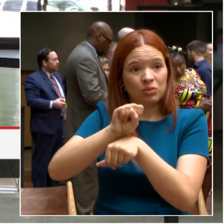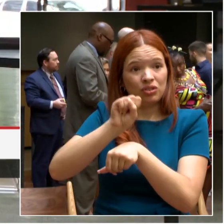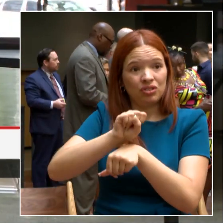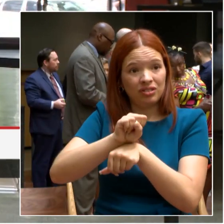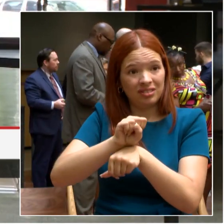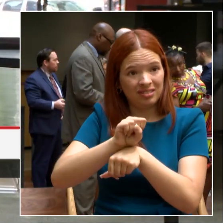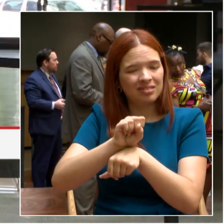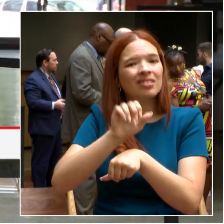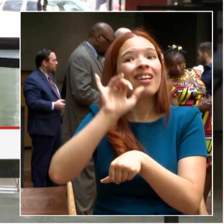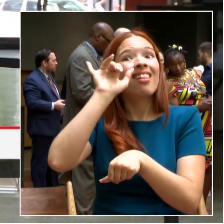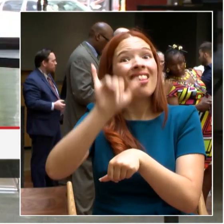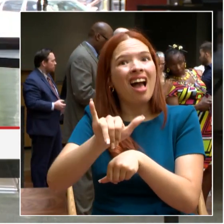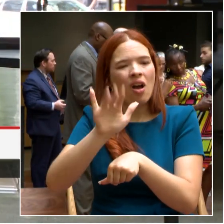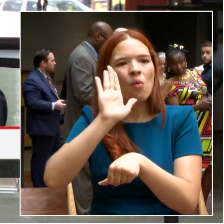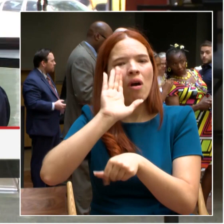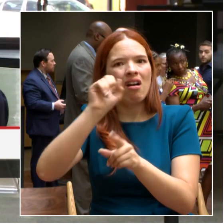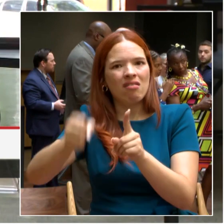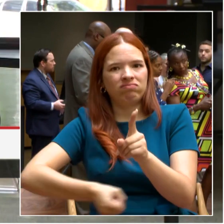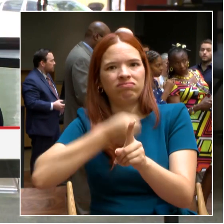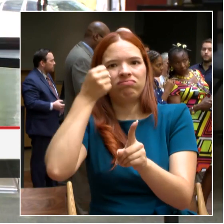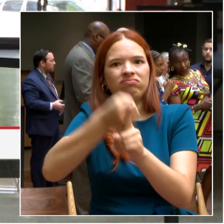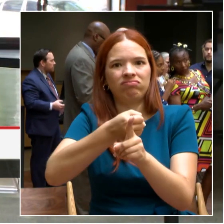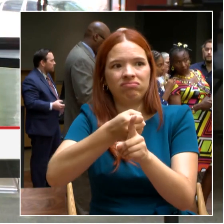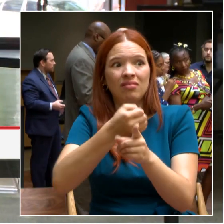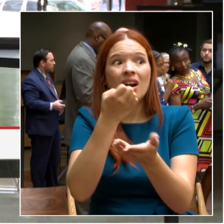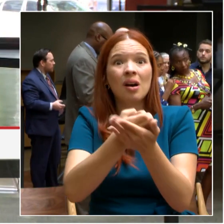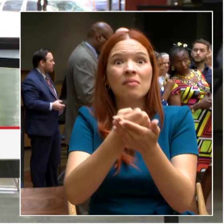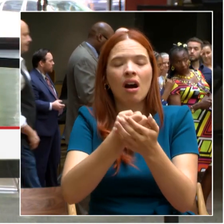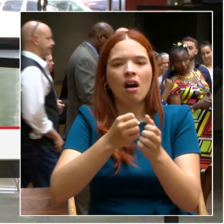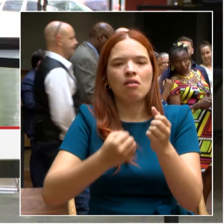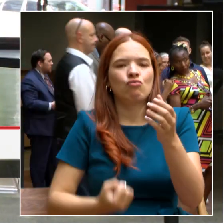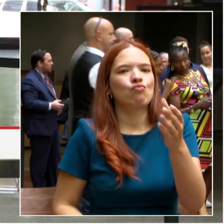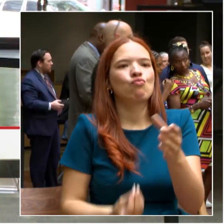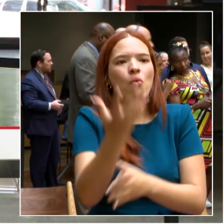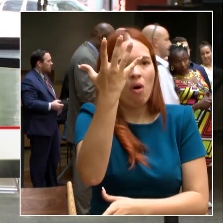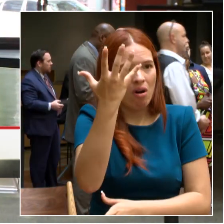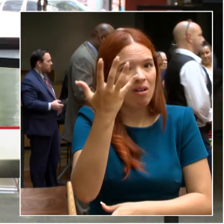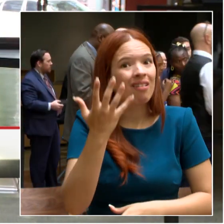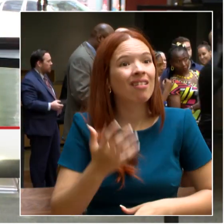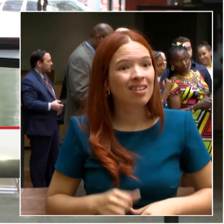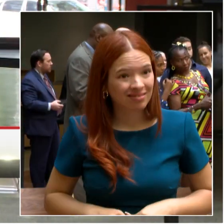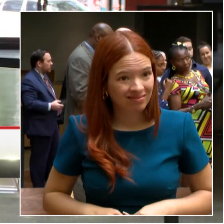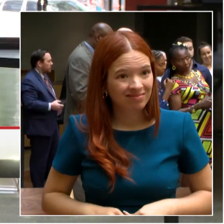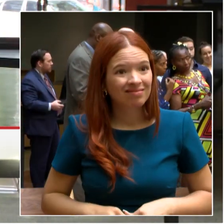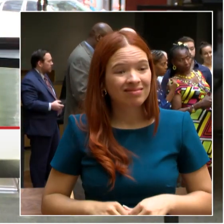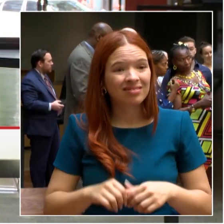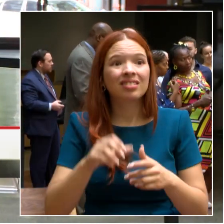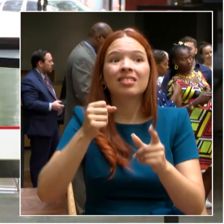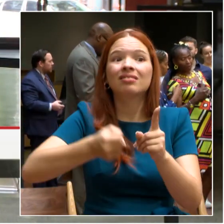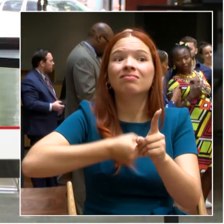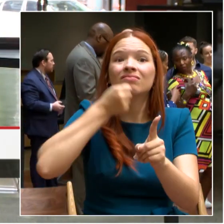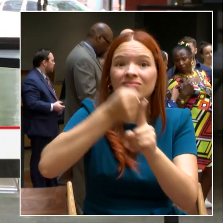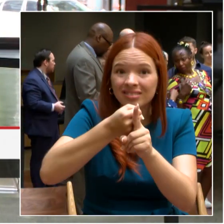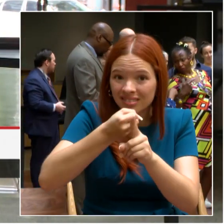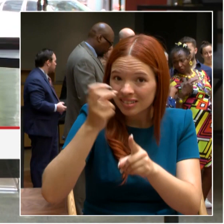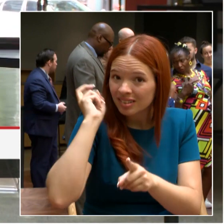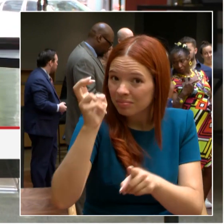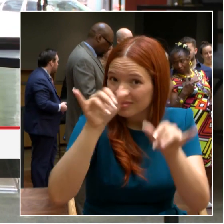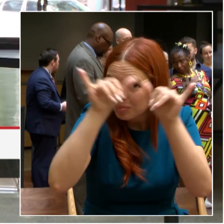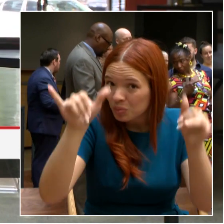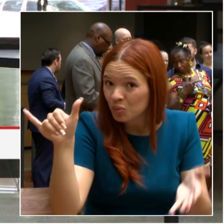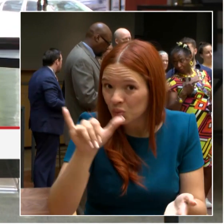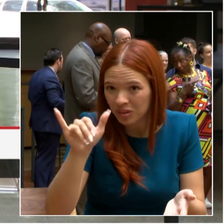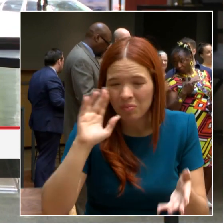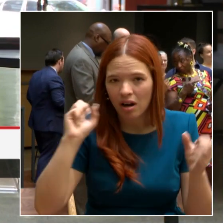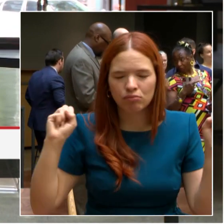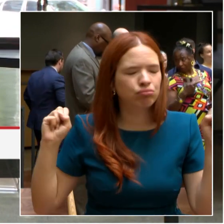has on businesses in the downtown. I know very granularly the impact it has on our transportation system. So we, the Biden administration,